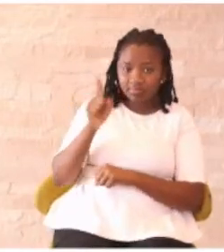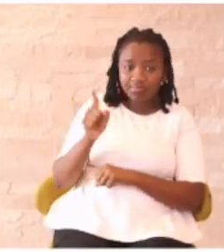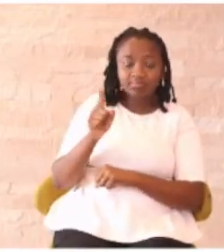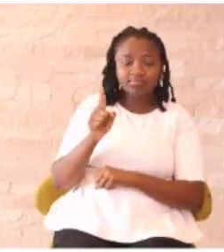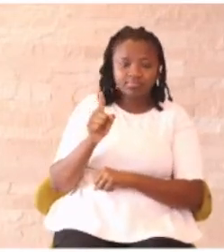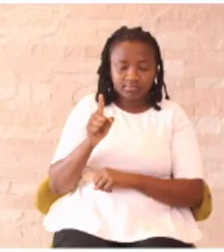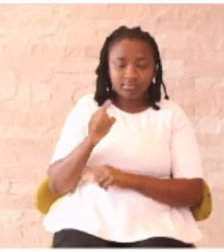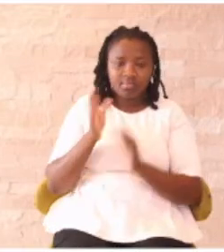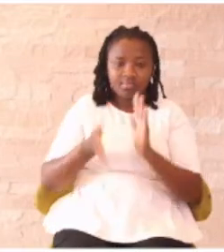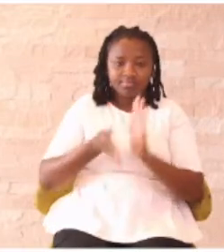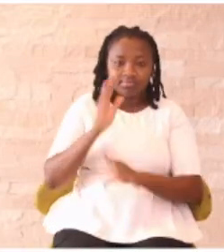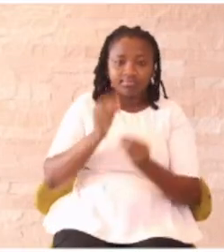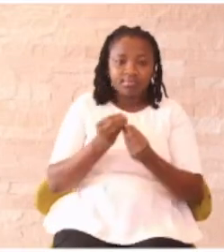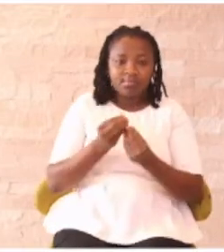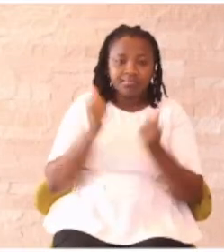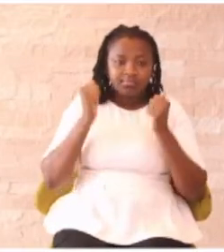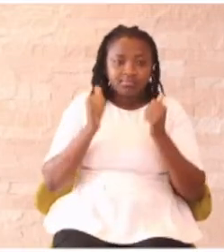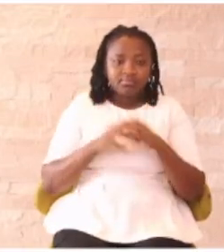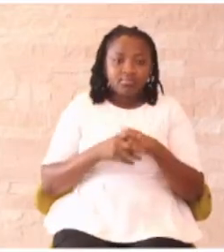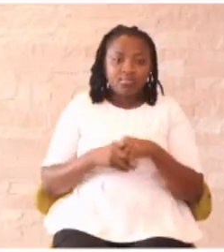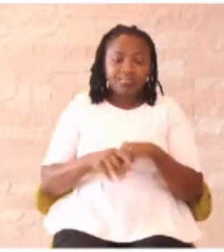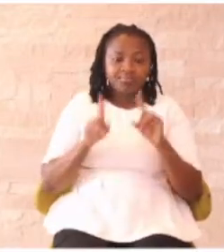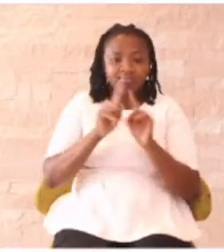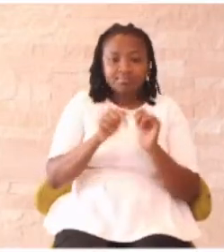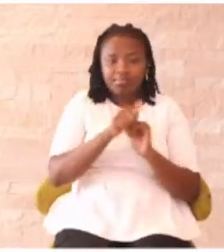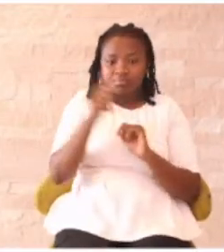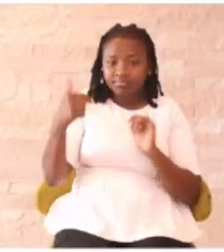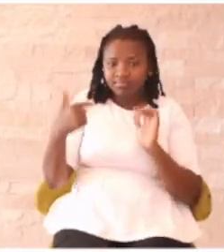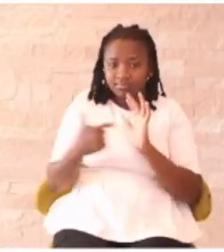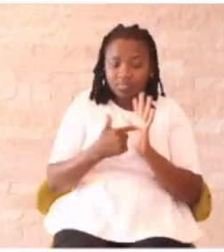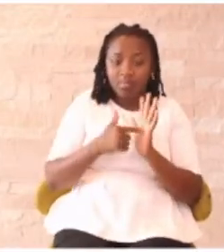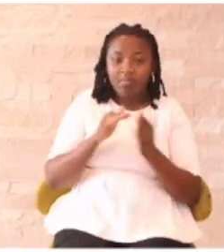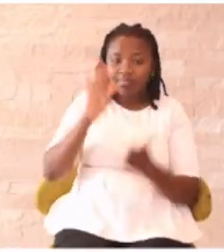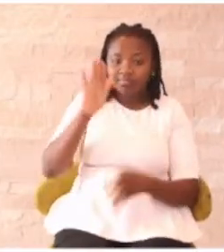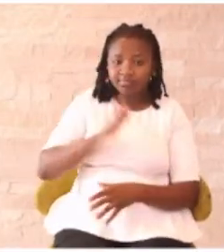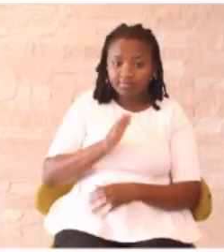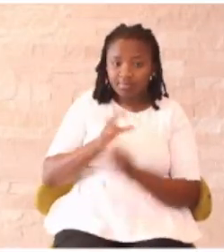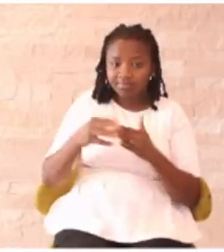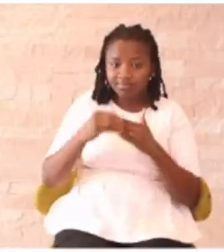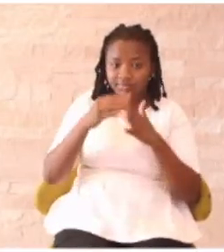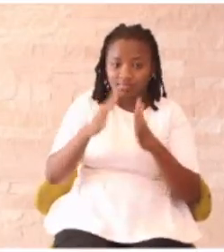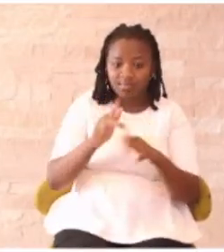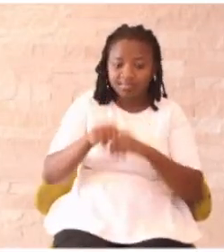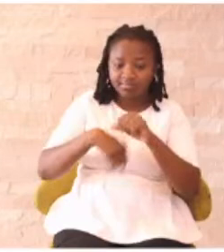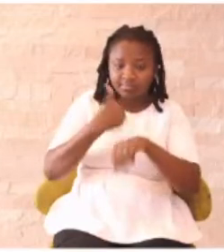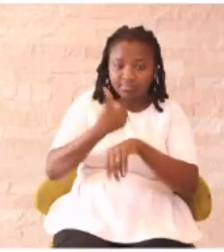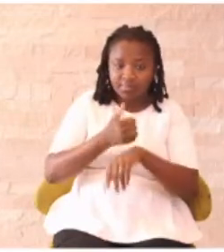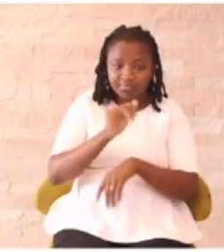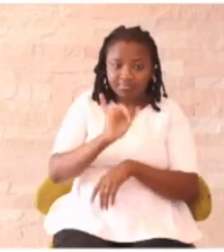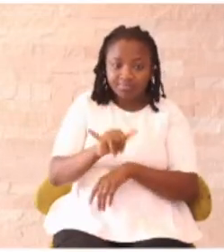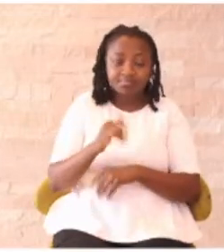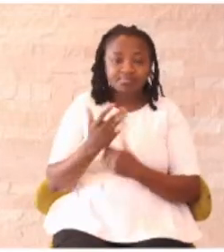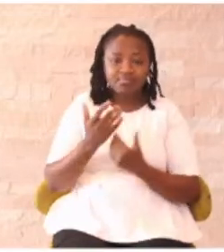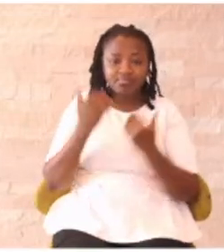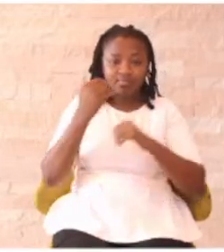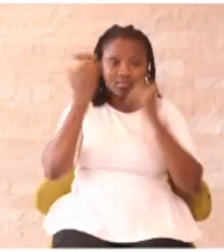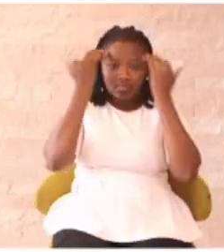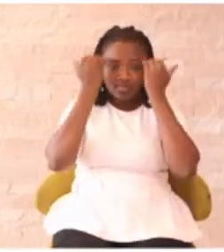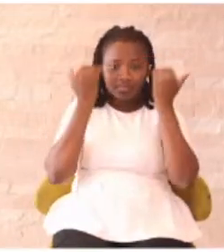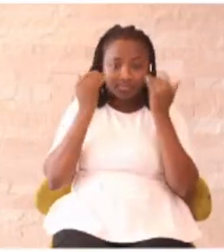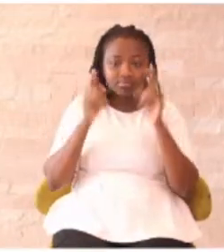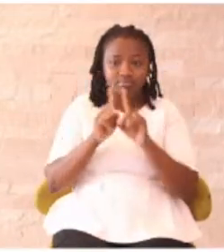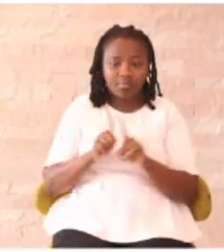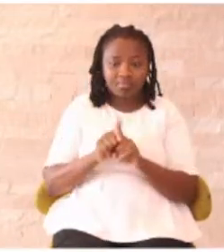expedited. Then the other thing, we boast of the Women Leadership Academy, but establishing the academy and taking the women through the